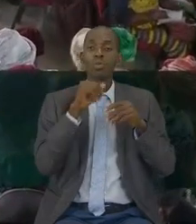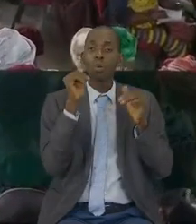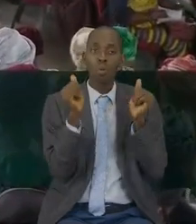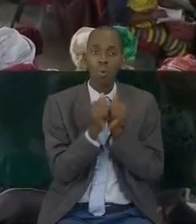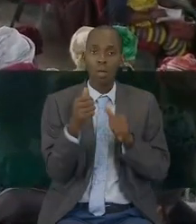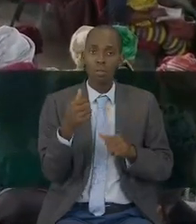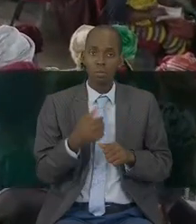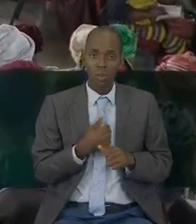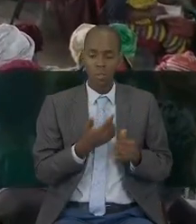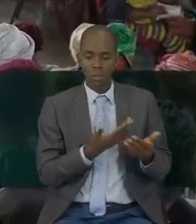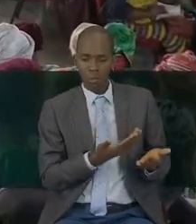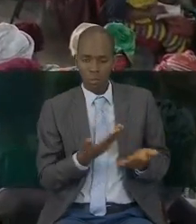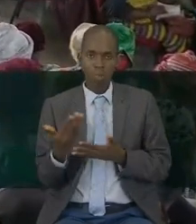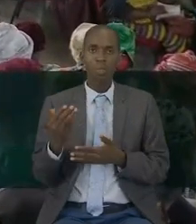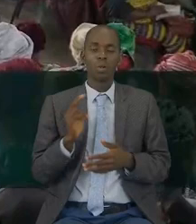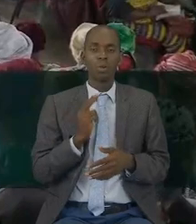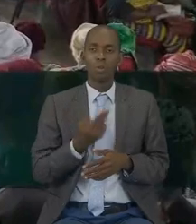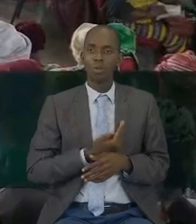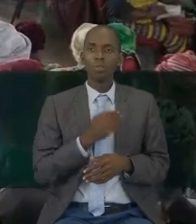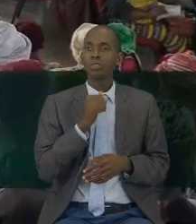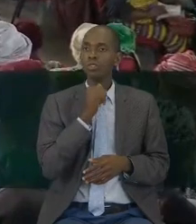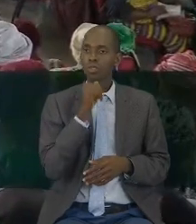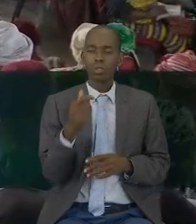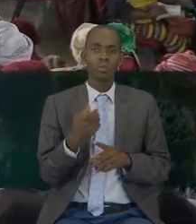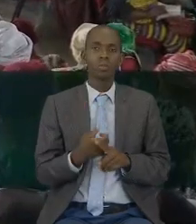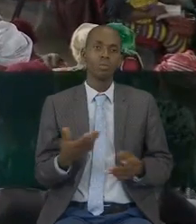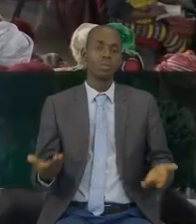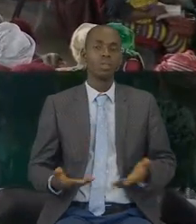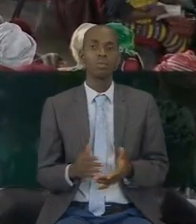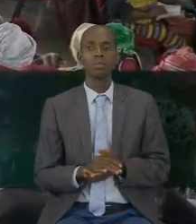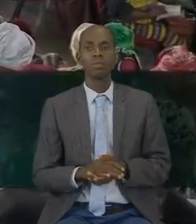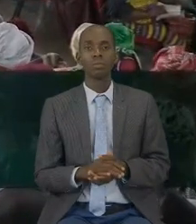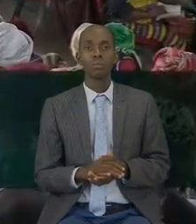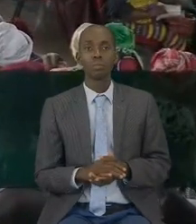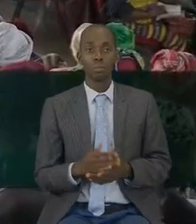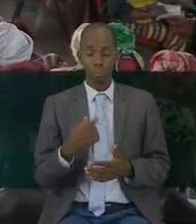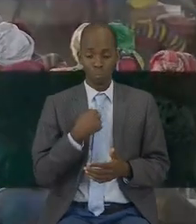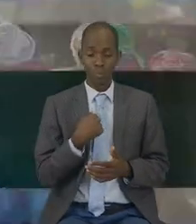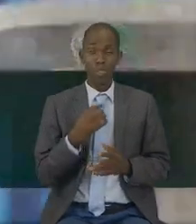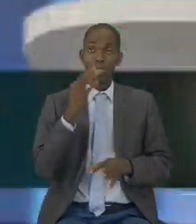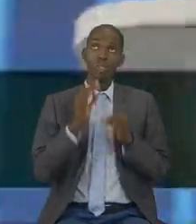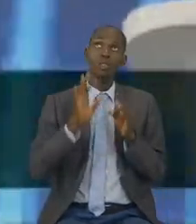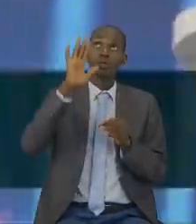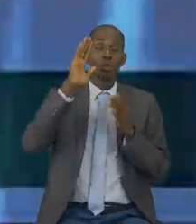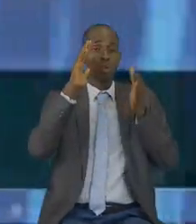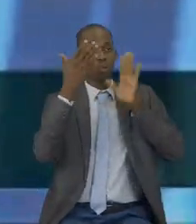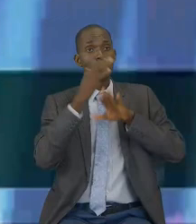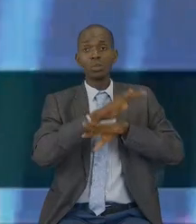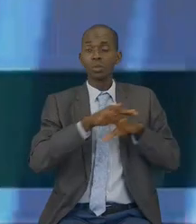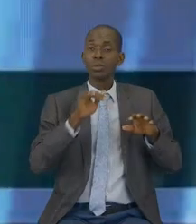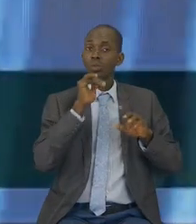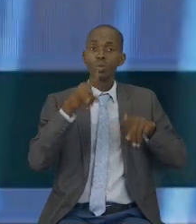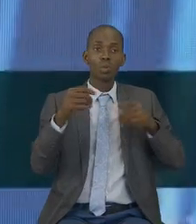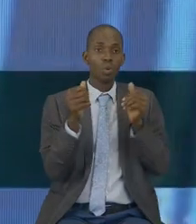carry us not up hence. Me, if your presence does not go with